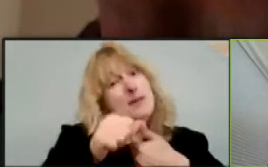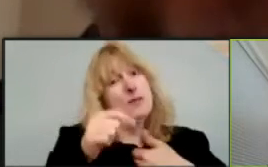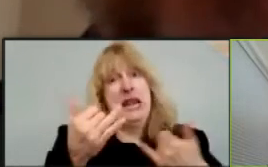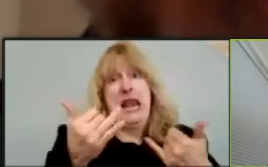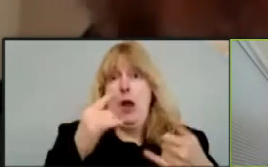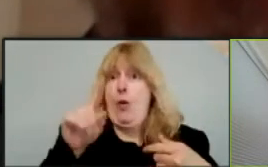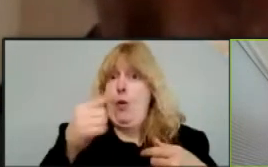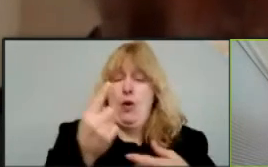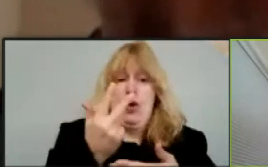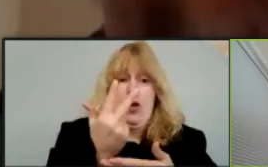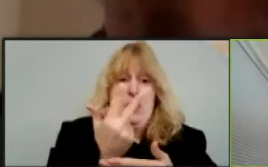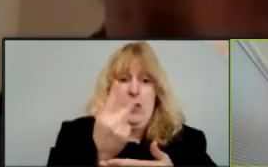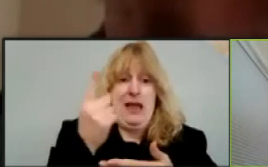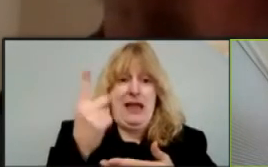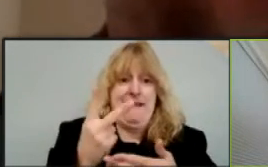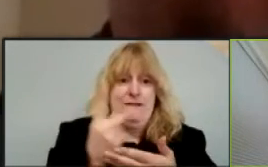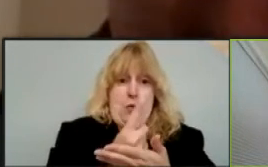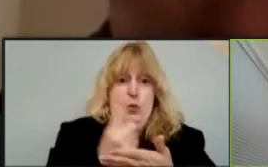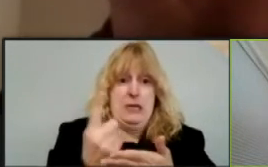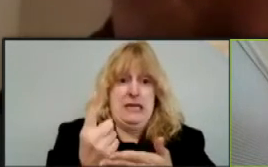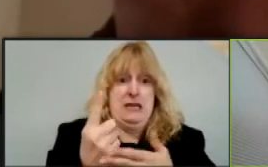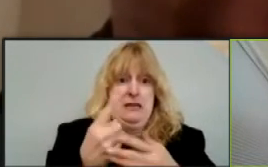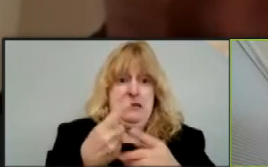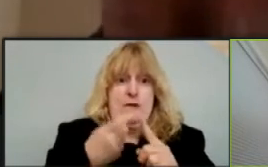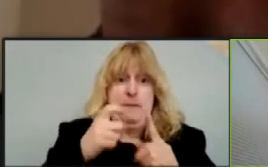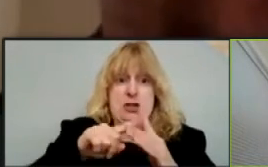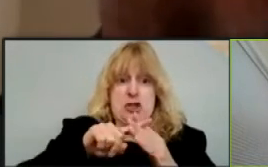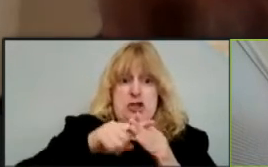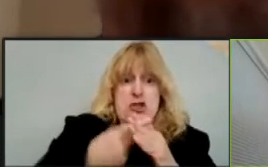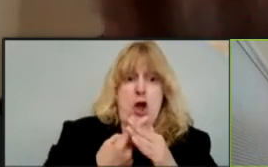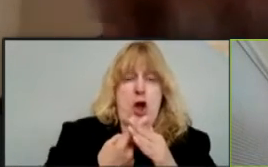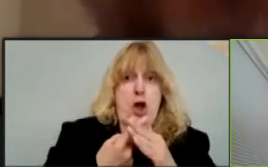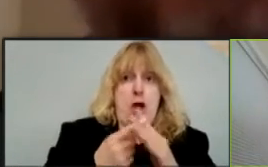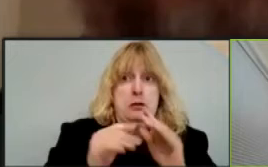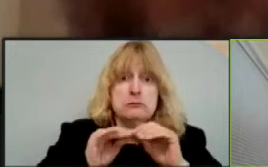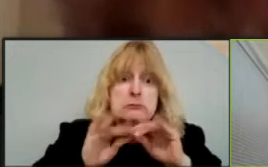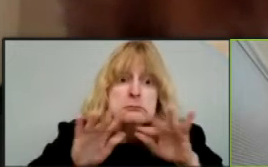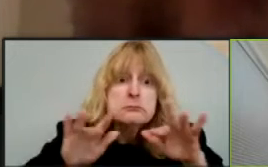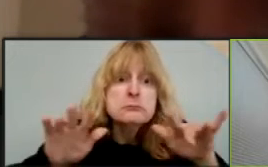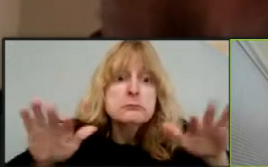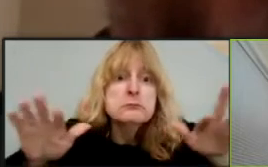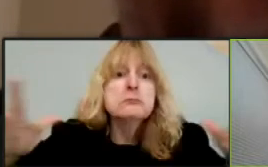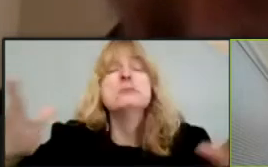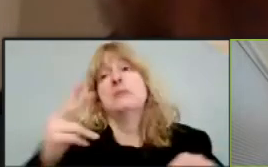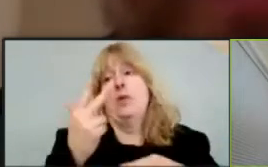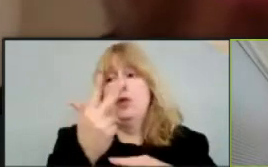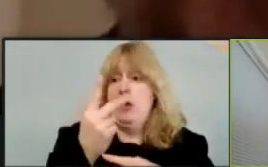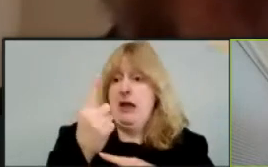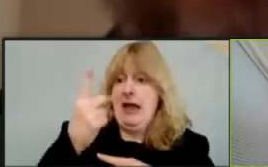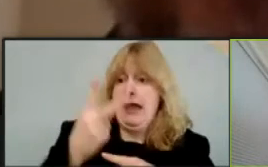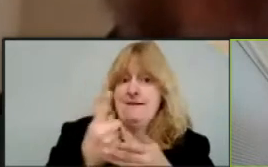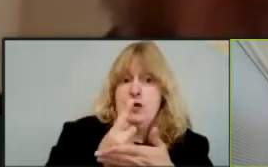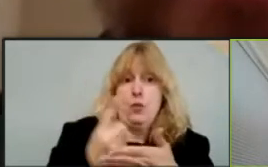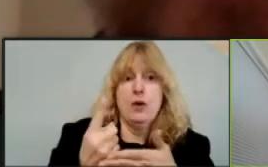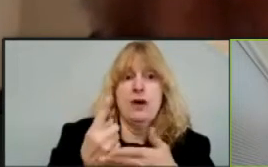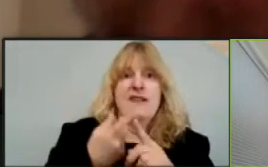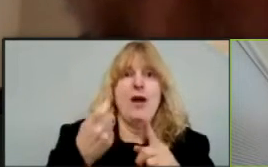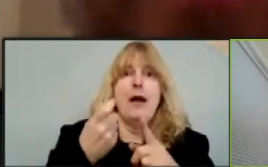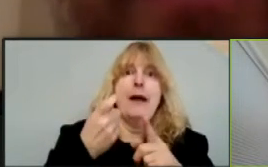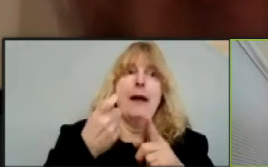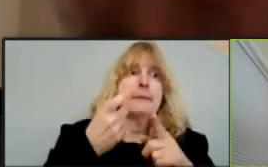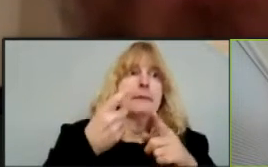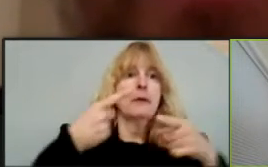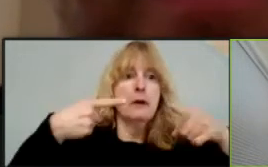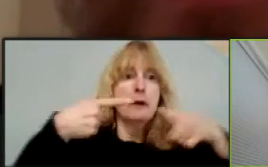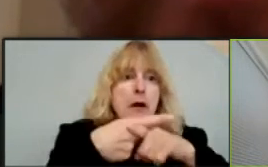this vaccination program. And that 3.5 weeks was right at the time that we're dealing with holidays and